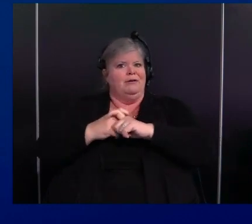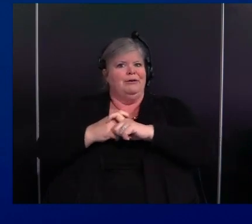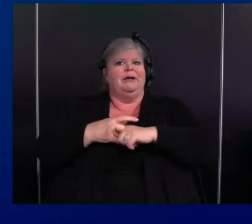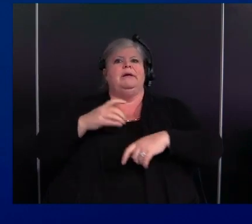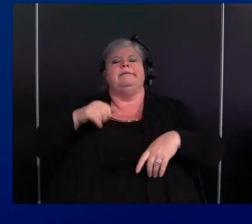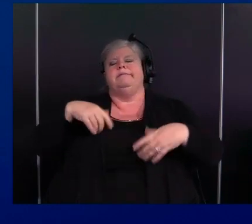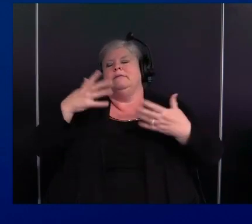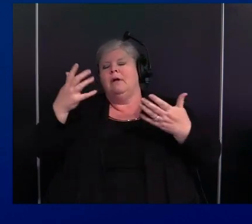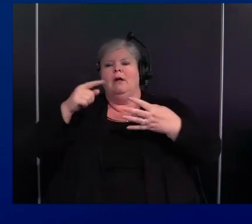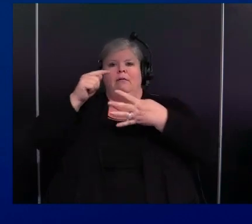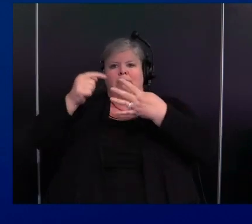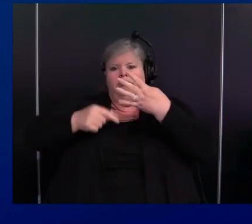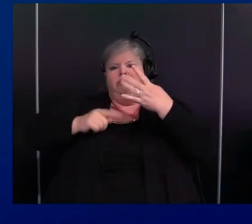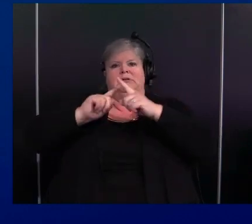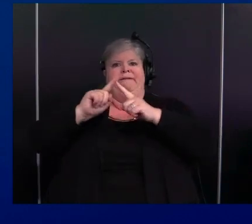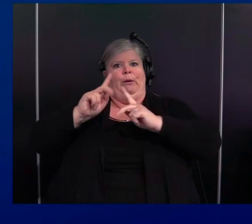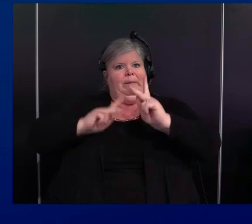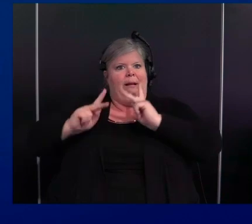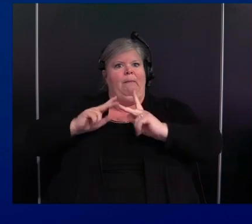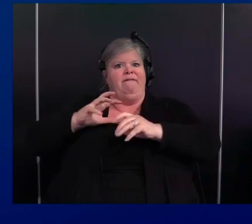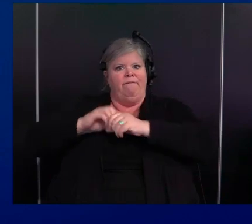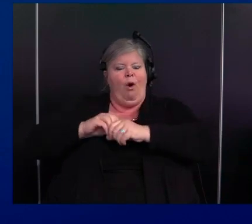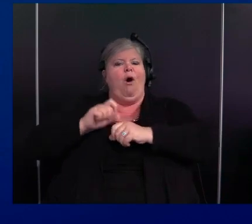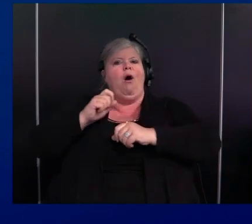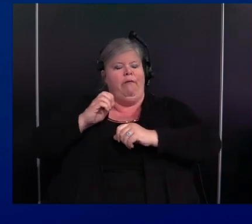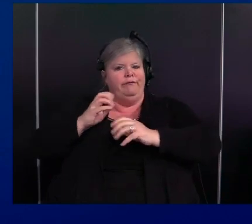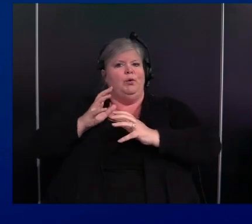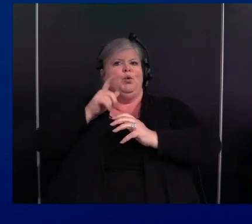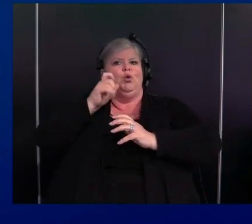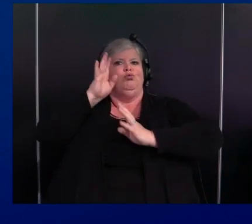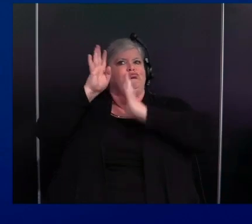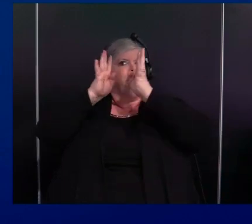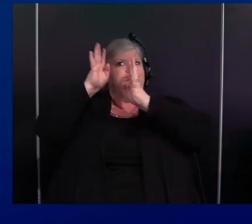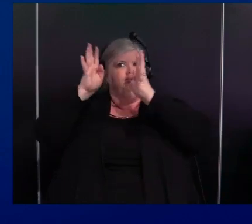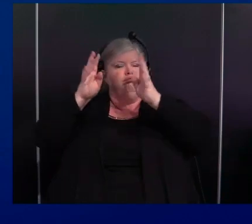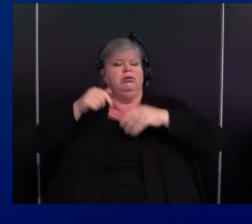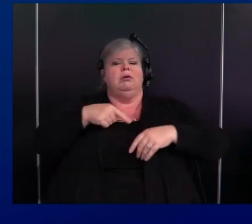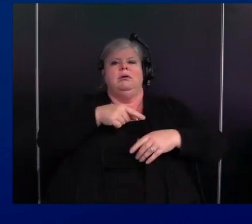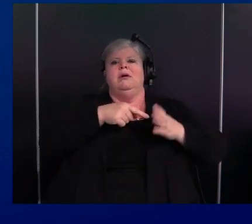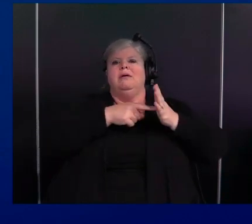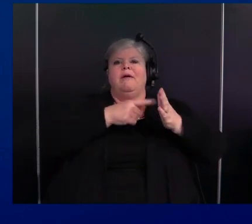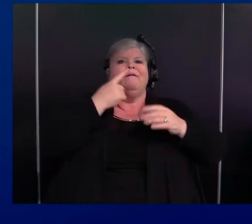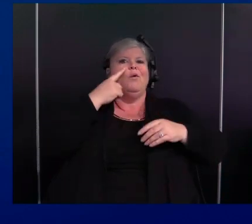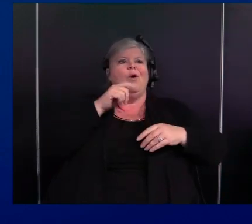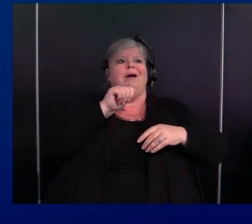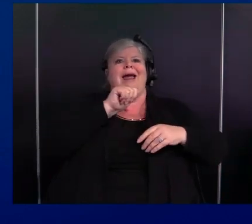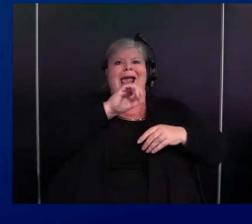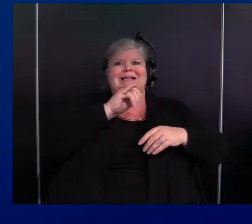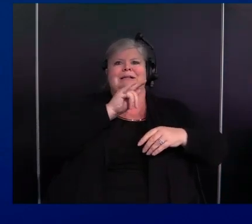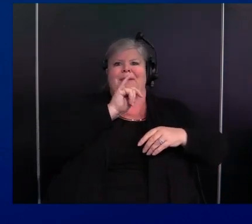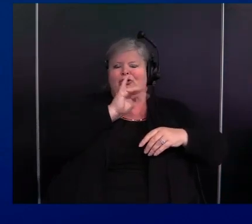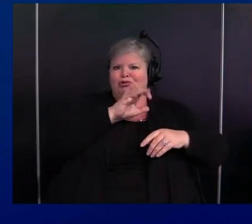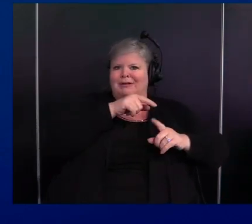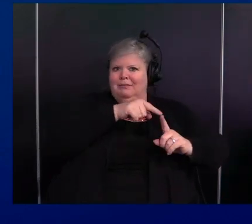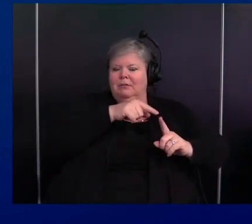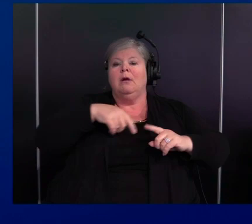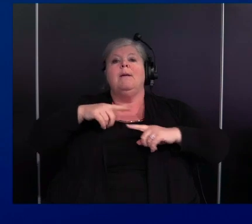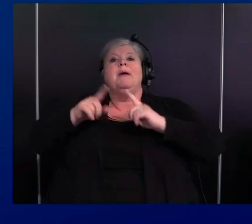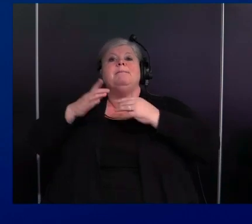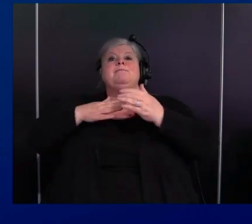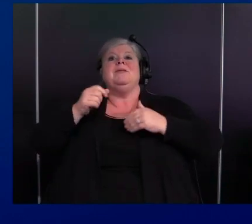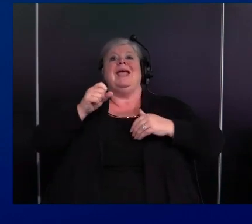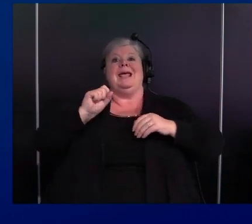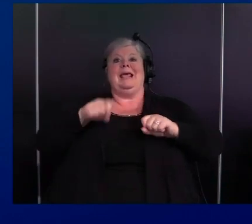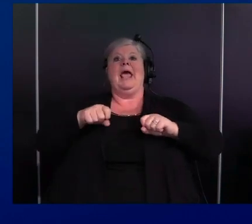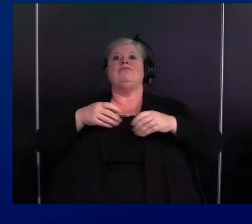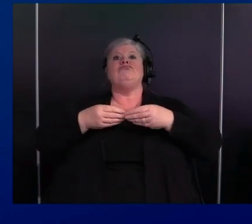and RSA and elliptic curve are examples of those asymmetric cryptography. And there, I can distribute a public portion of a key. I